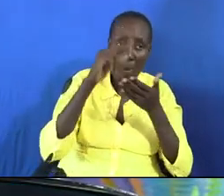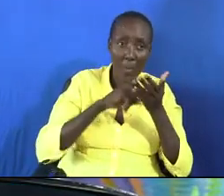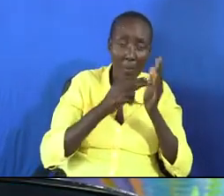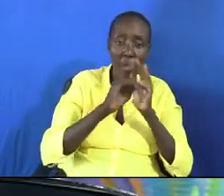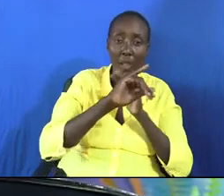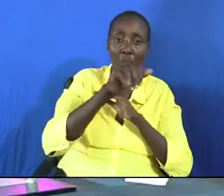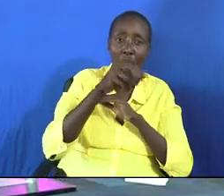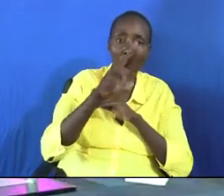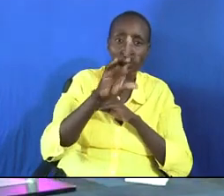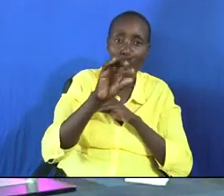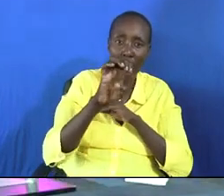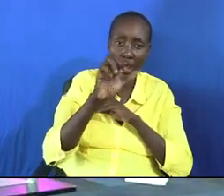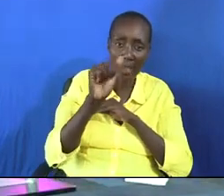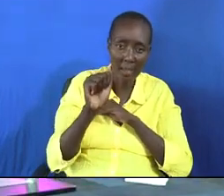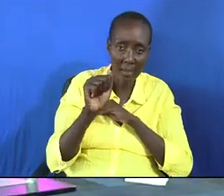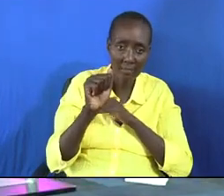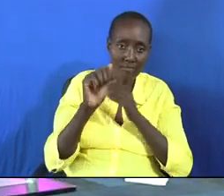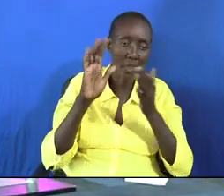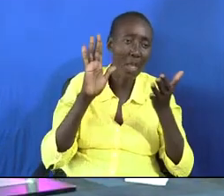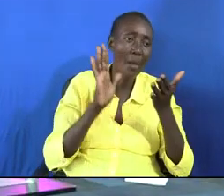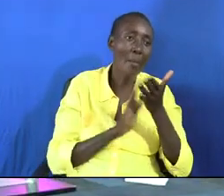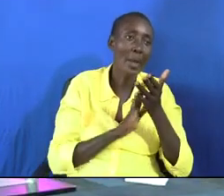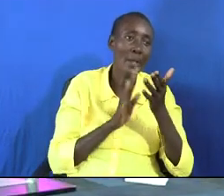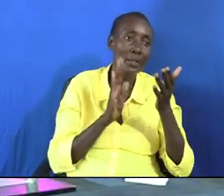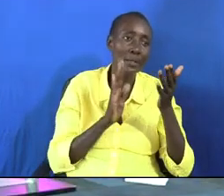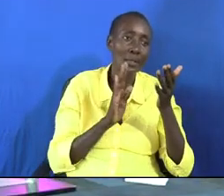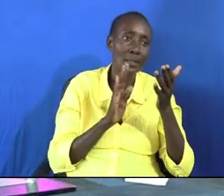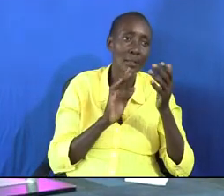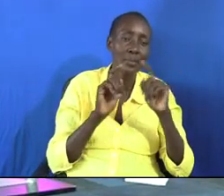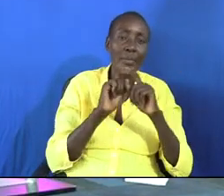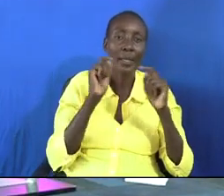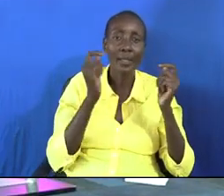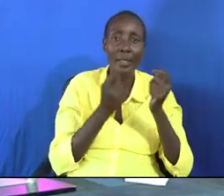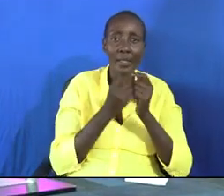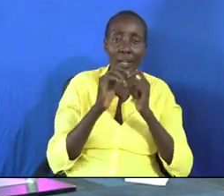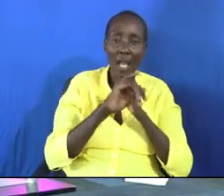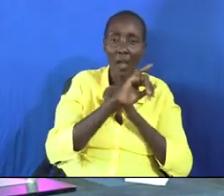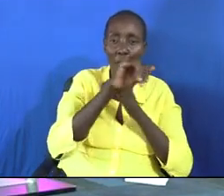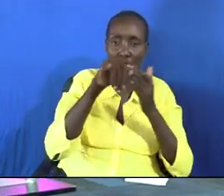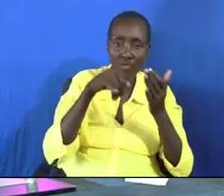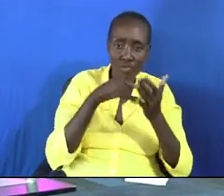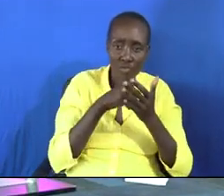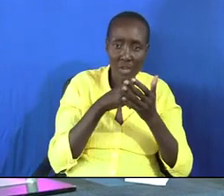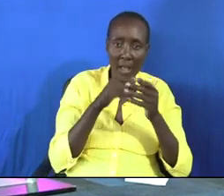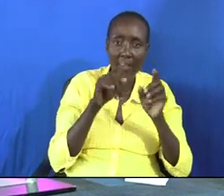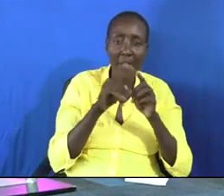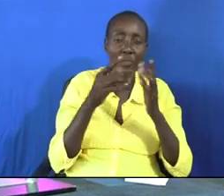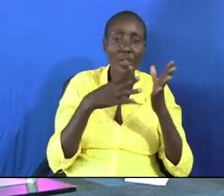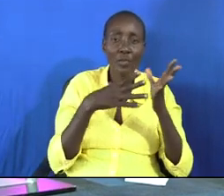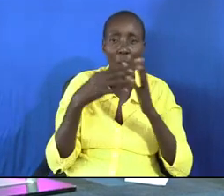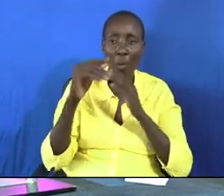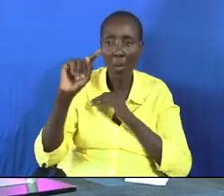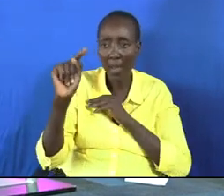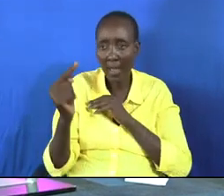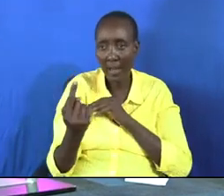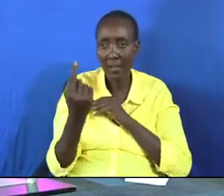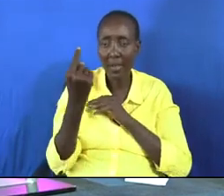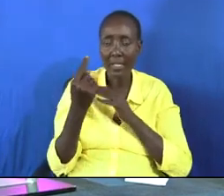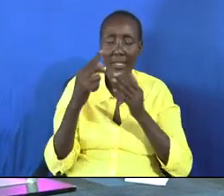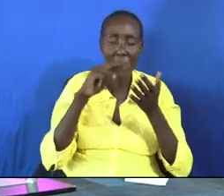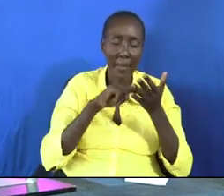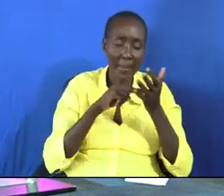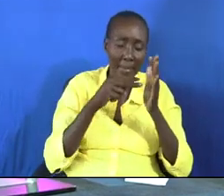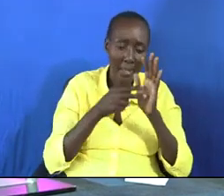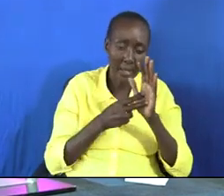Judah? Praise. The tribe of Judah is the one which was to go first.